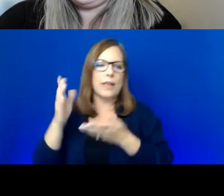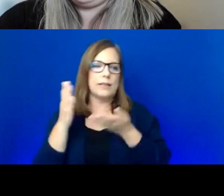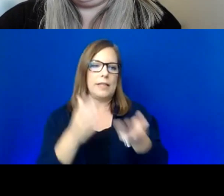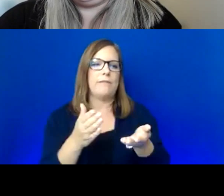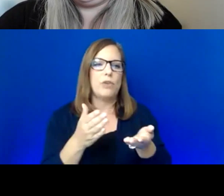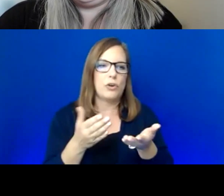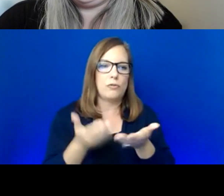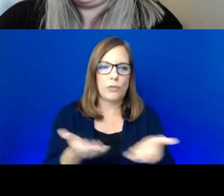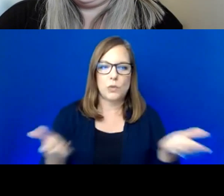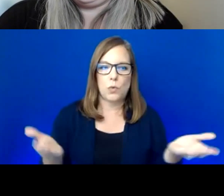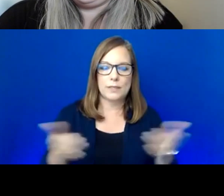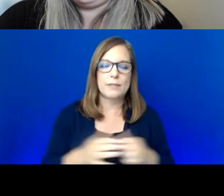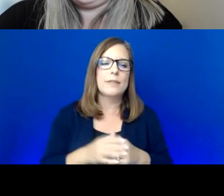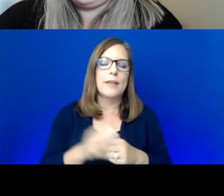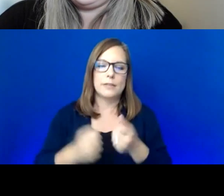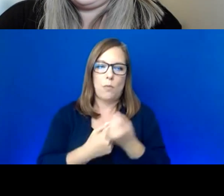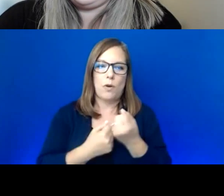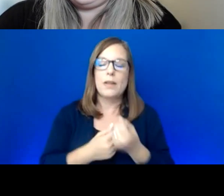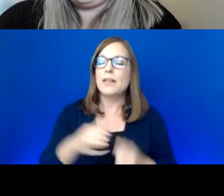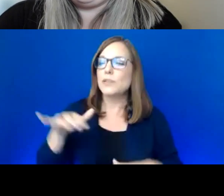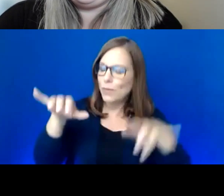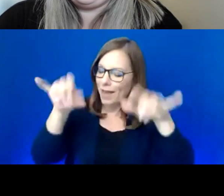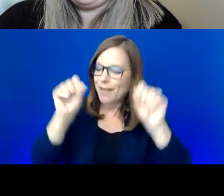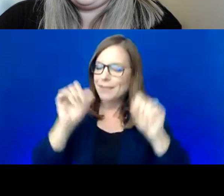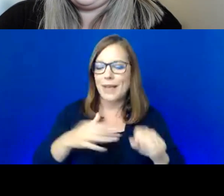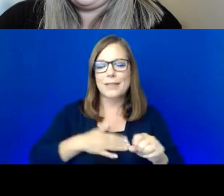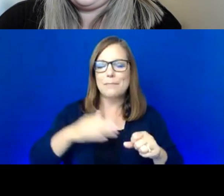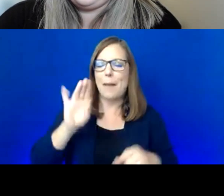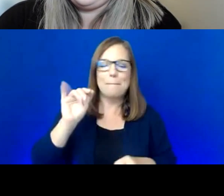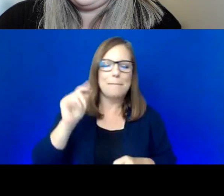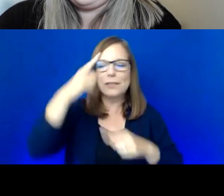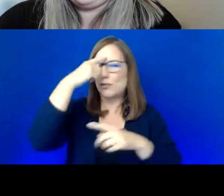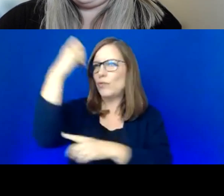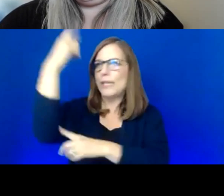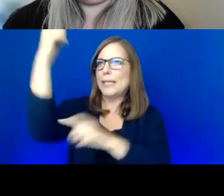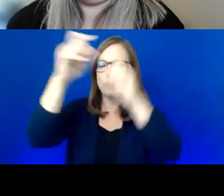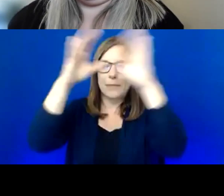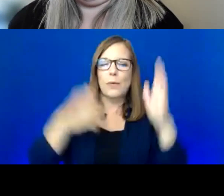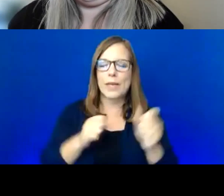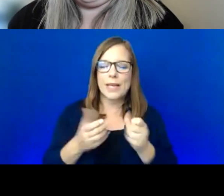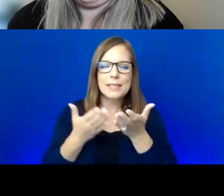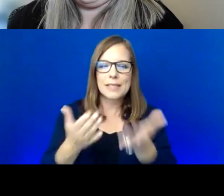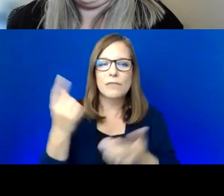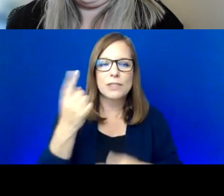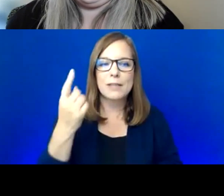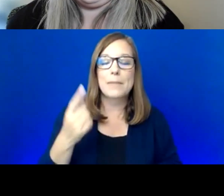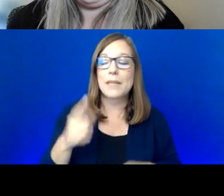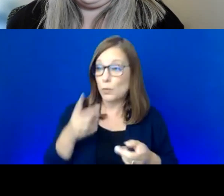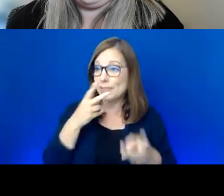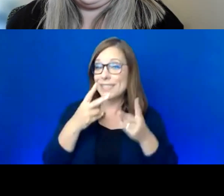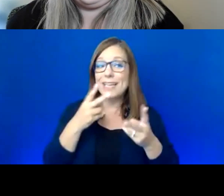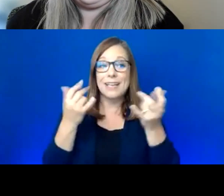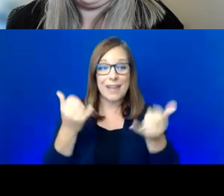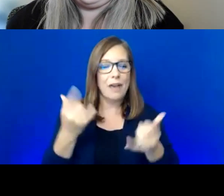so, yes, that is my big dream, is that we are doing, and already you're seeing it, something different that can build out of